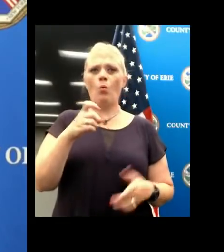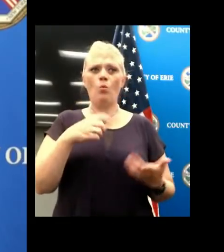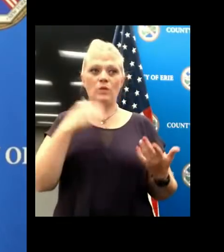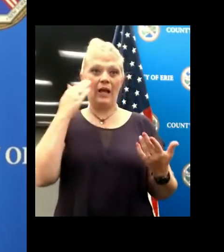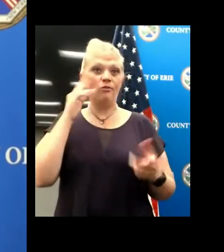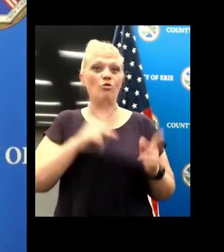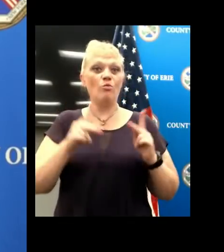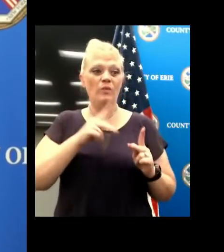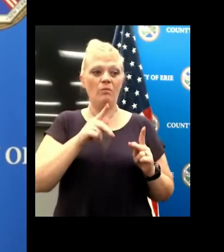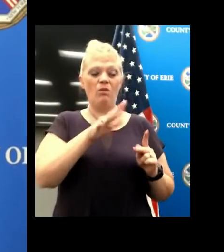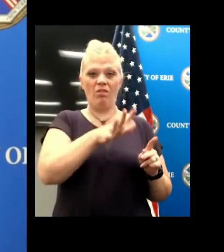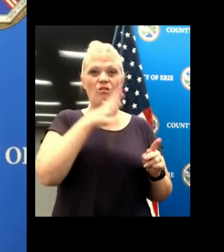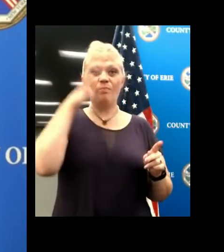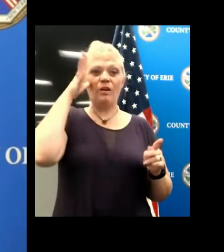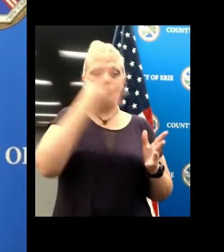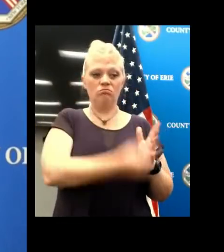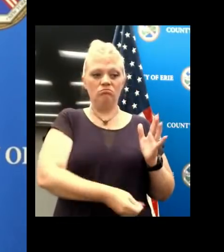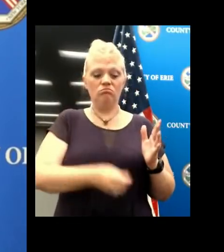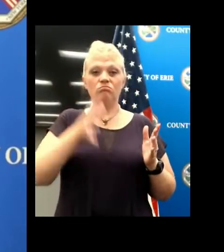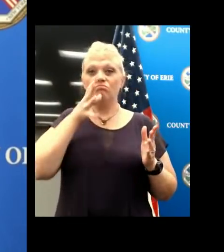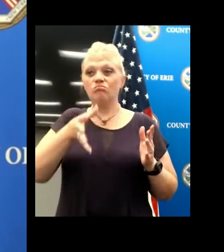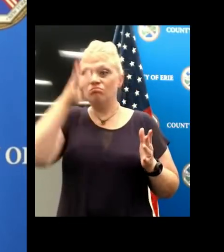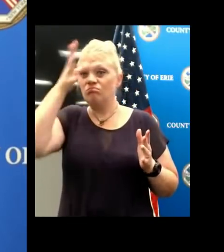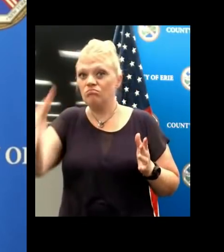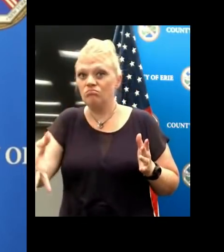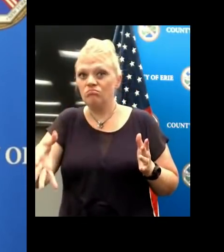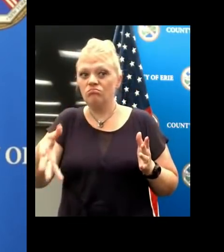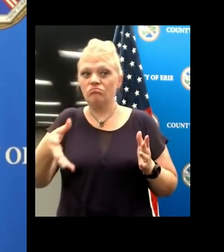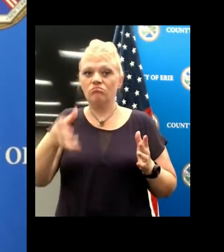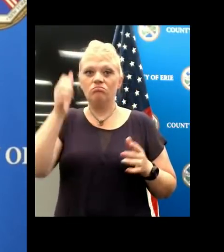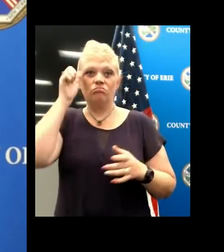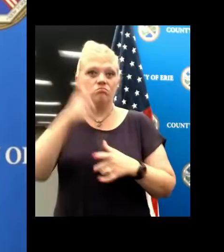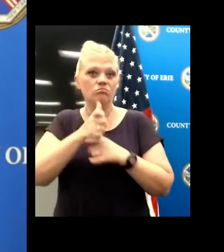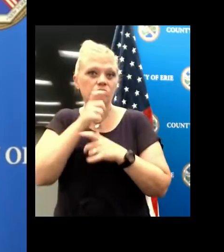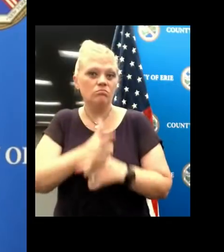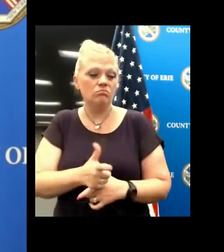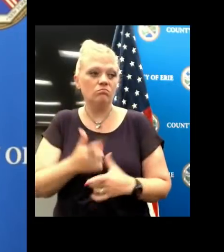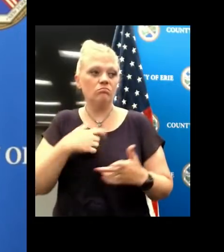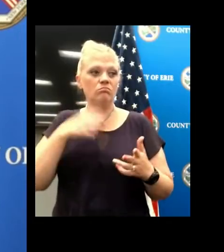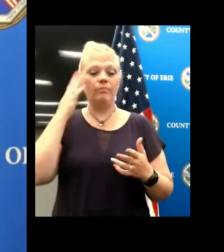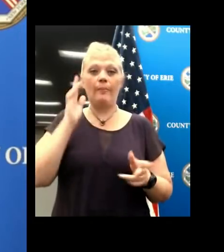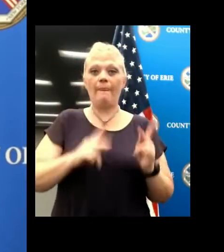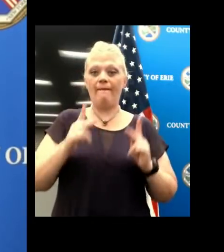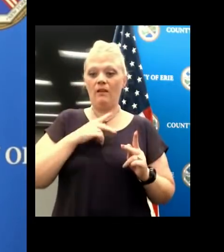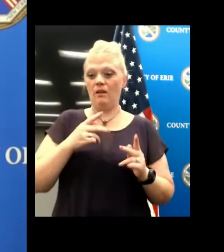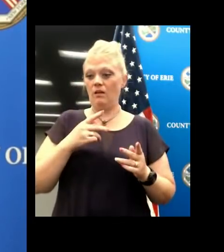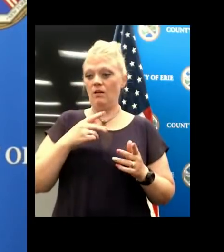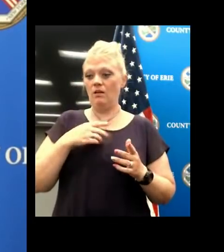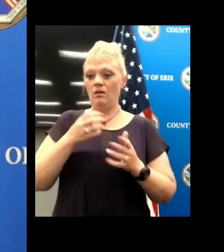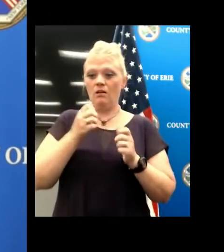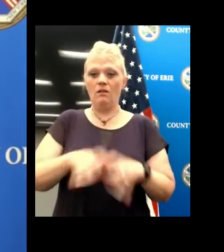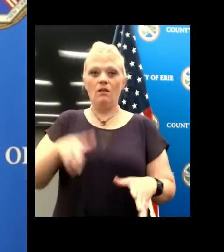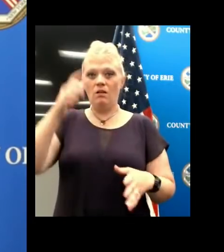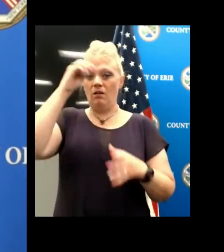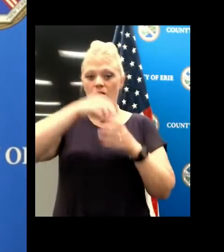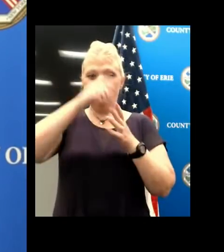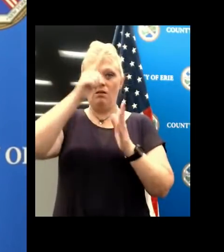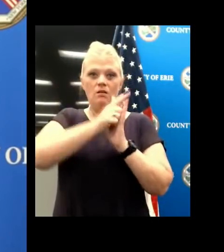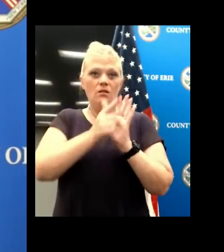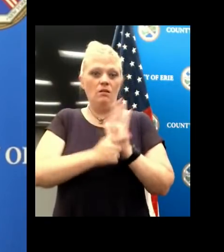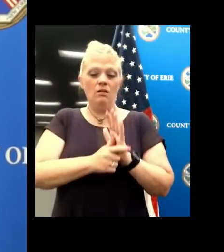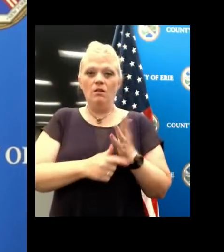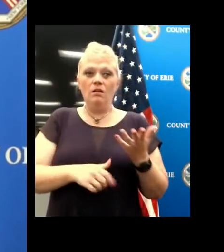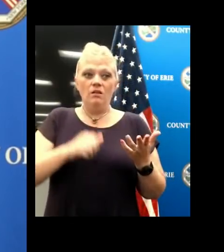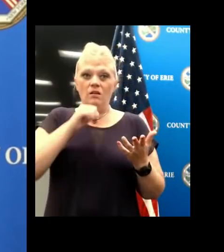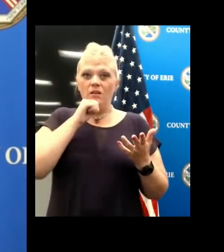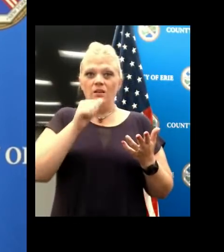parents. I know people who've lost grandparents. I know people who've lost siblings. I know people who've lost in-laws. It's not a hoax.